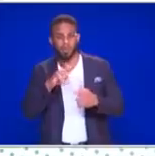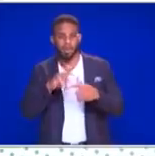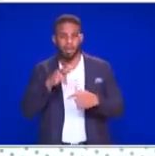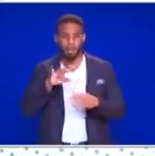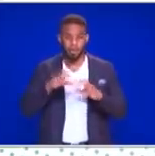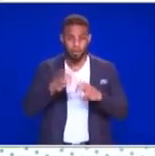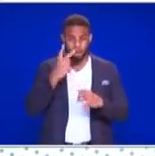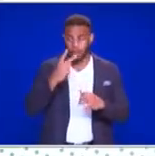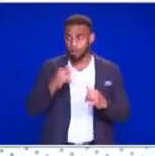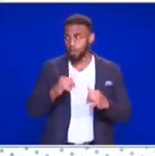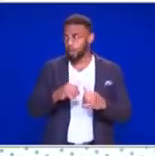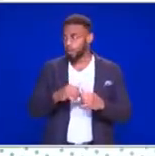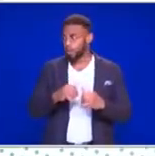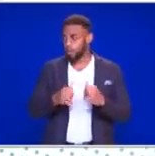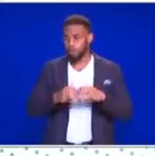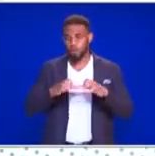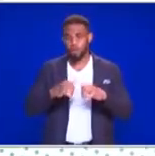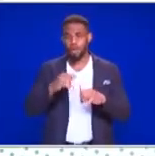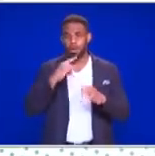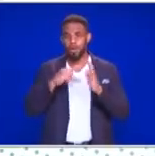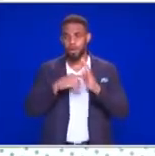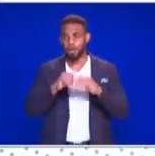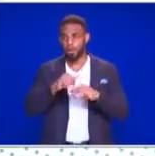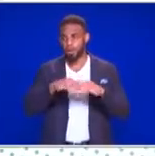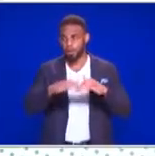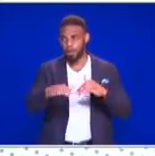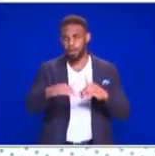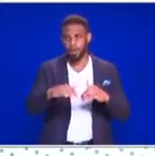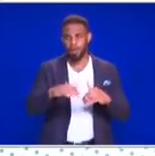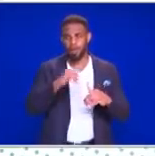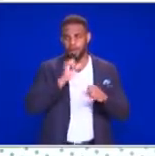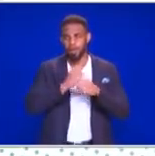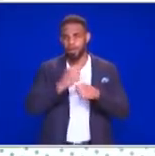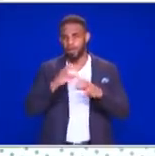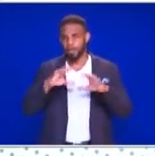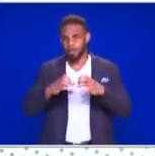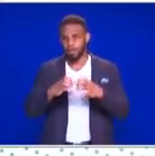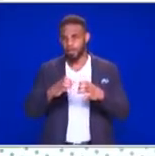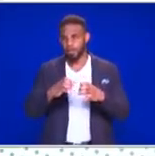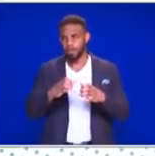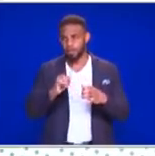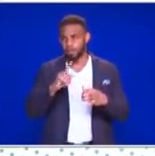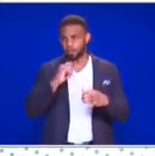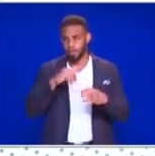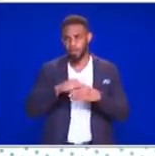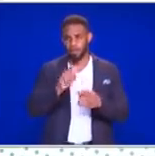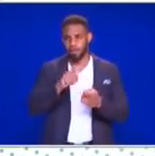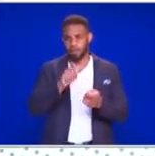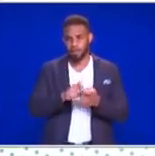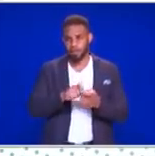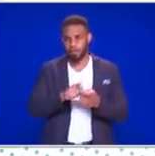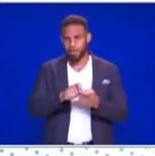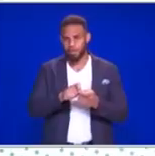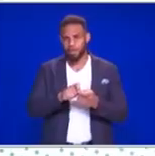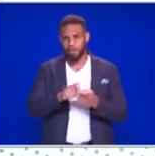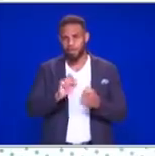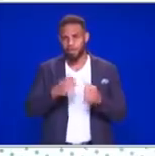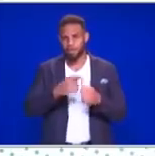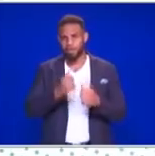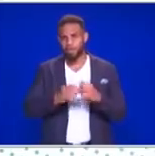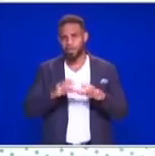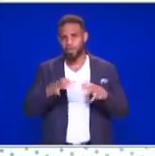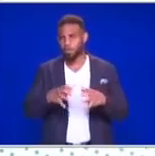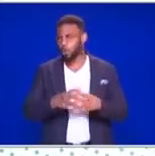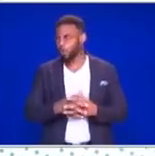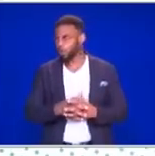we see racial or ethnic groups are represented in patterns are not as tightly clustered as they were in specific regions in the first most prevalent